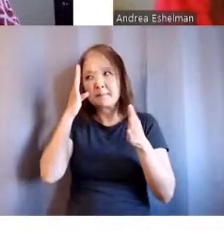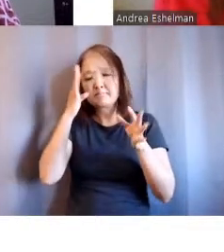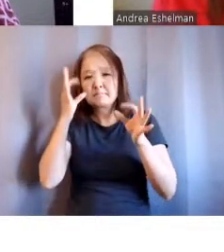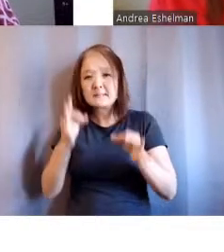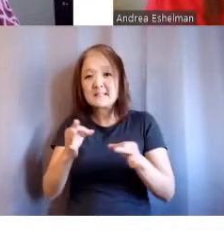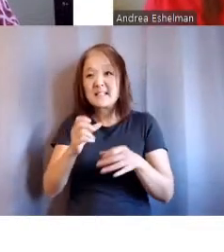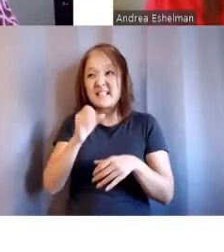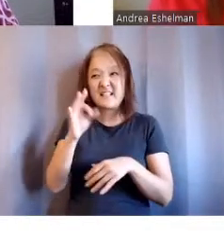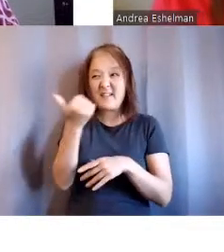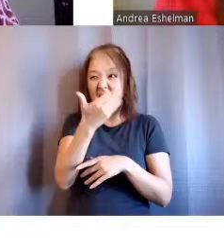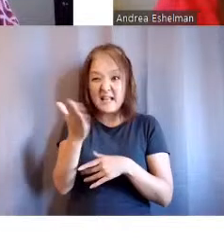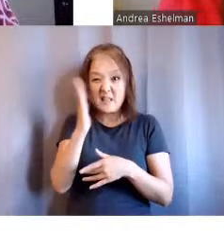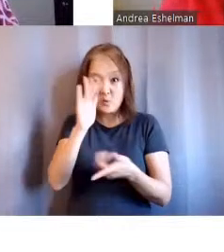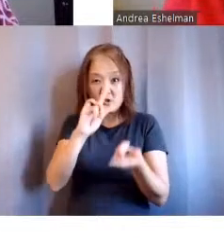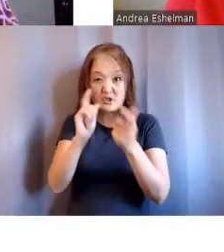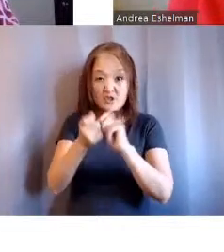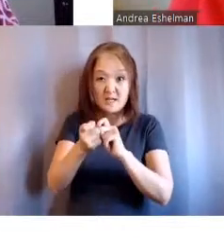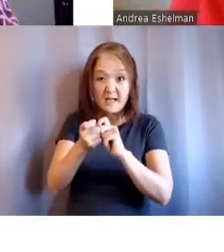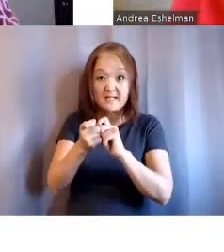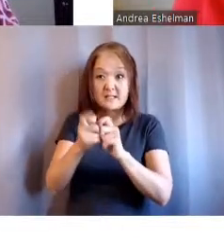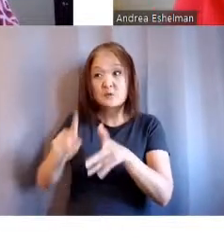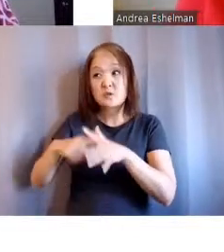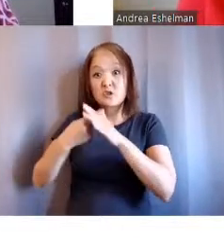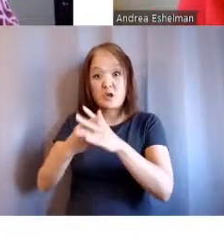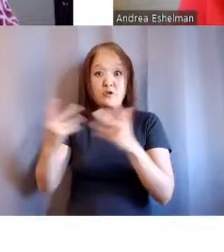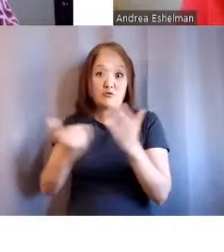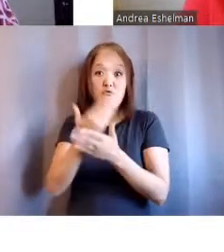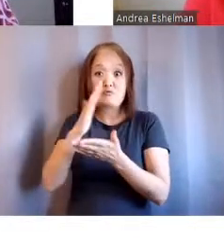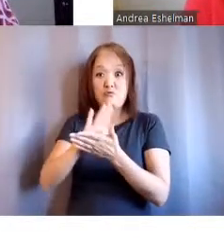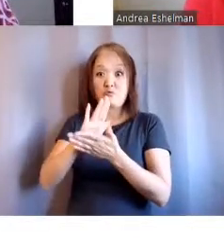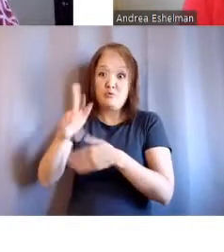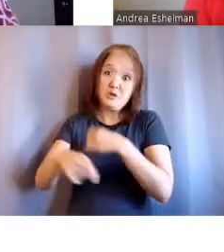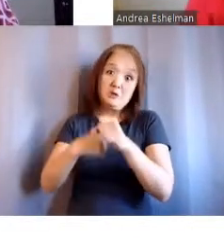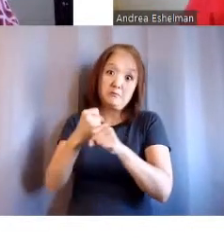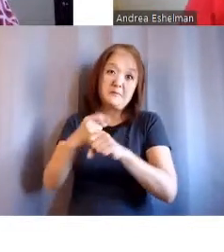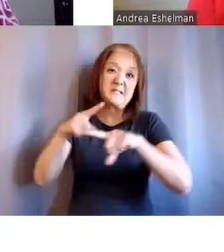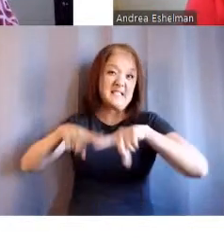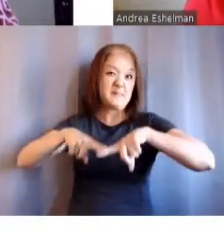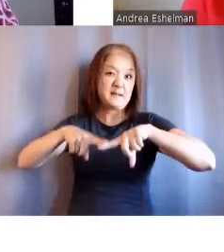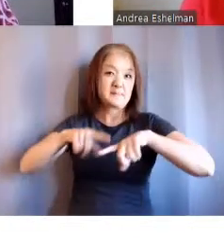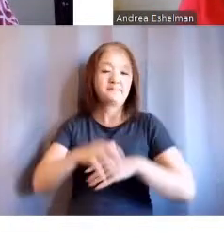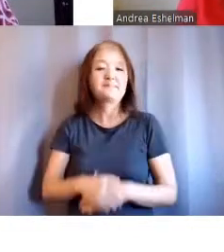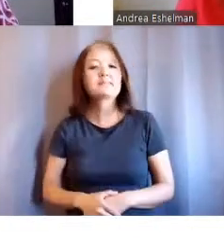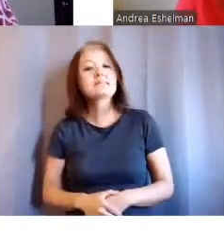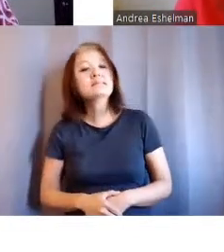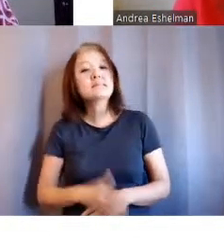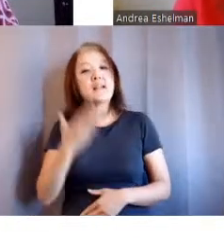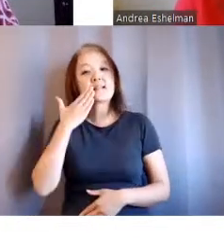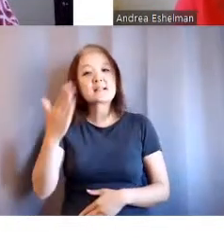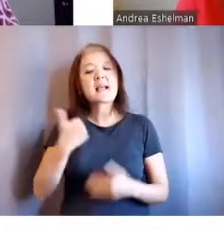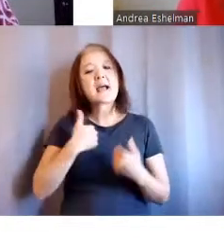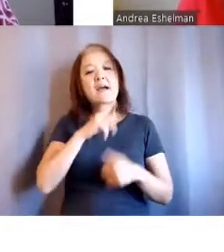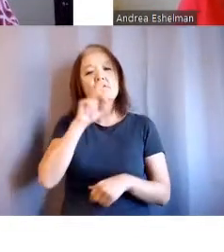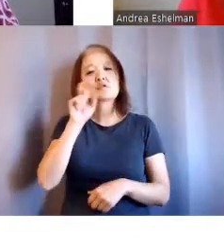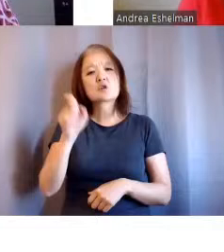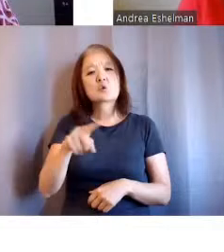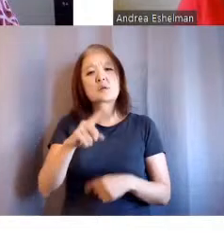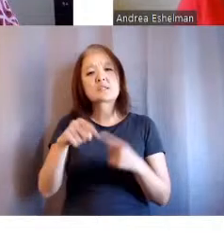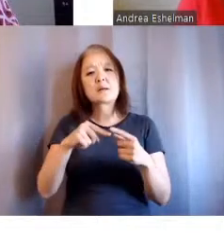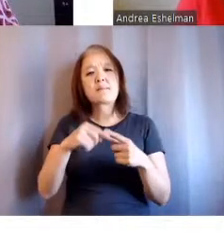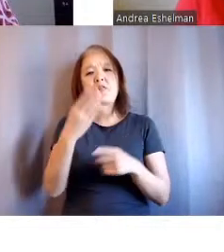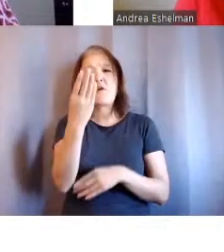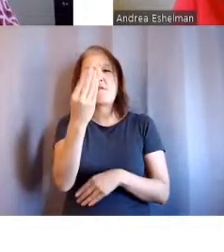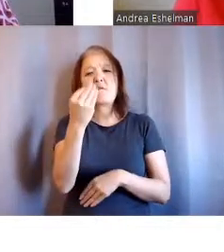going to change also as we go into the new school year? Thanks. I have some questions around the 14-day